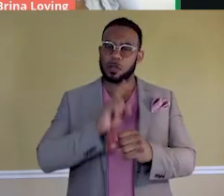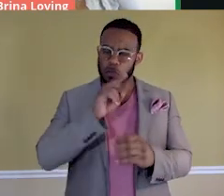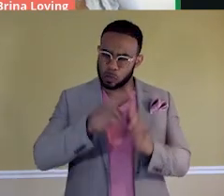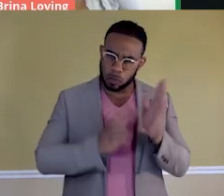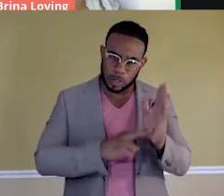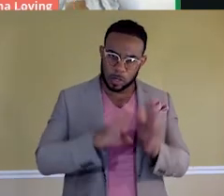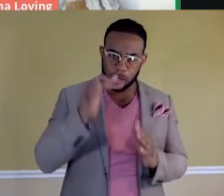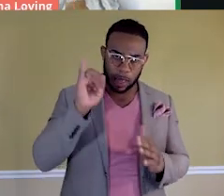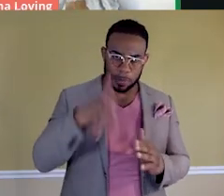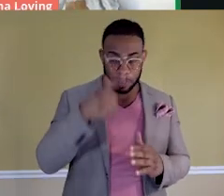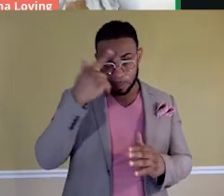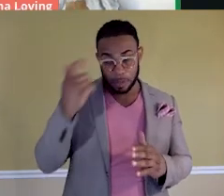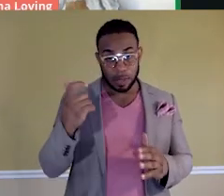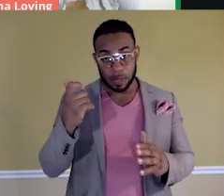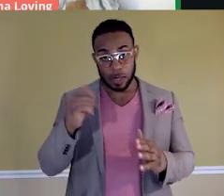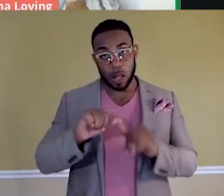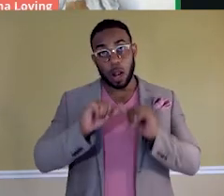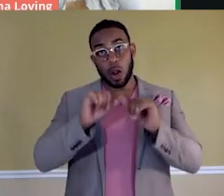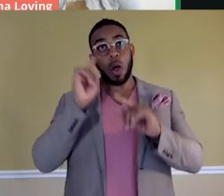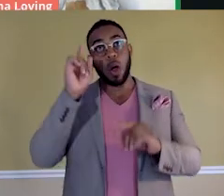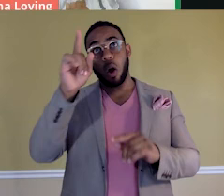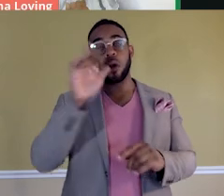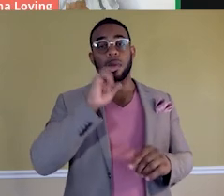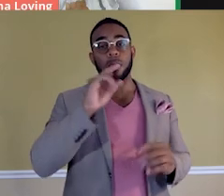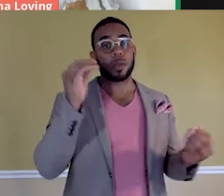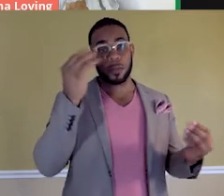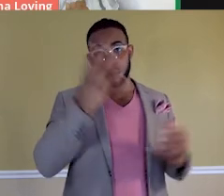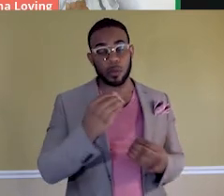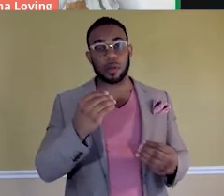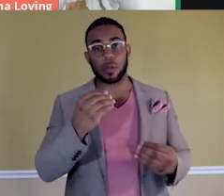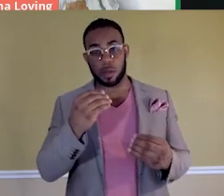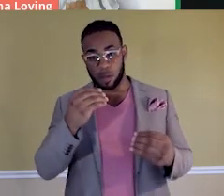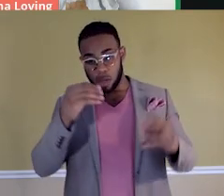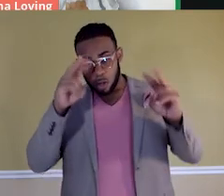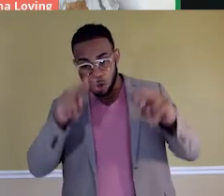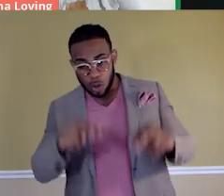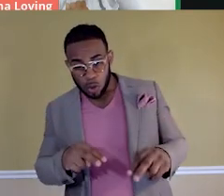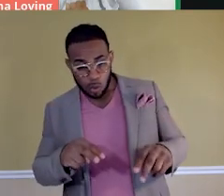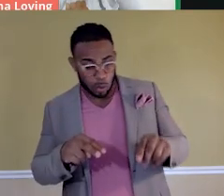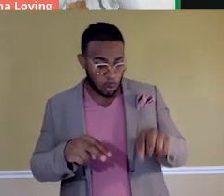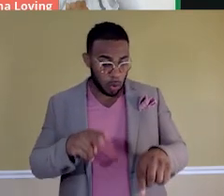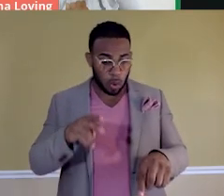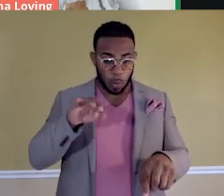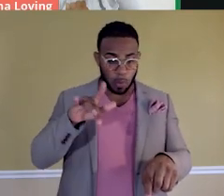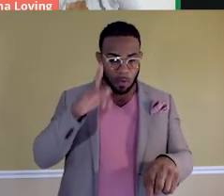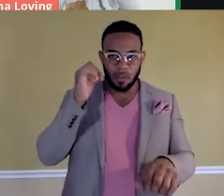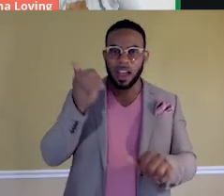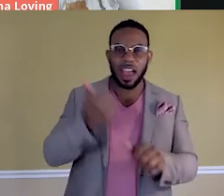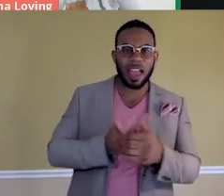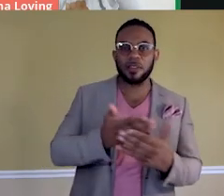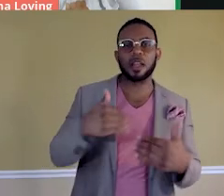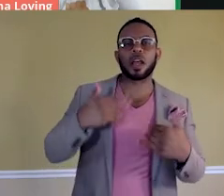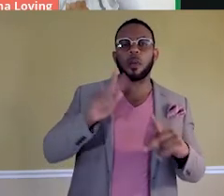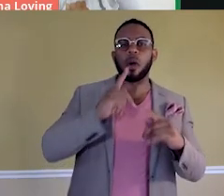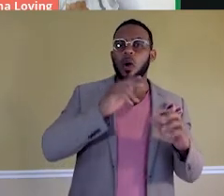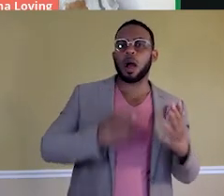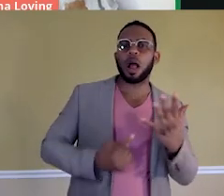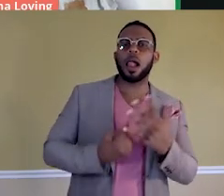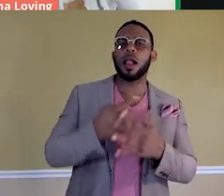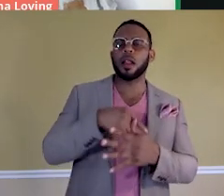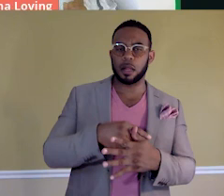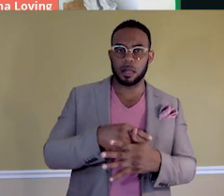you register your IP, because in the long run, you'll be building a profile for every other young person who is coming